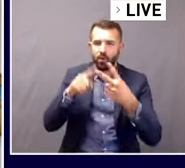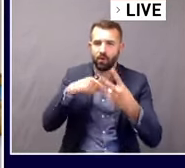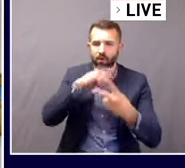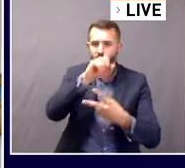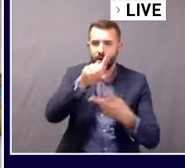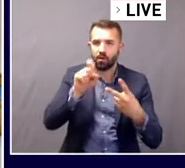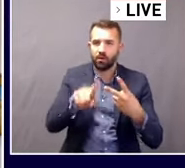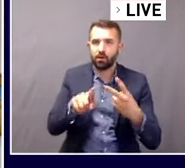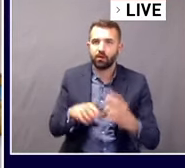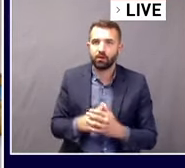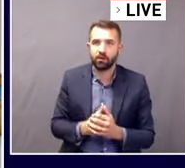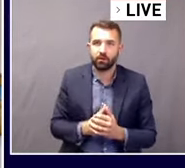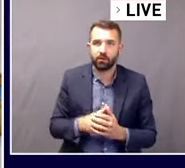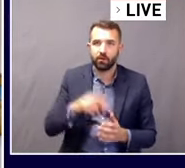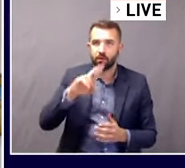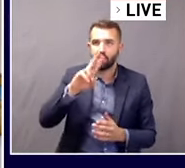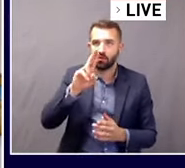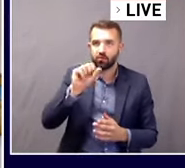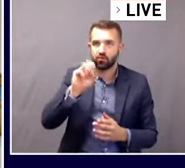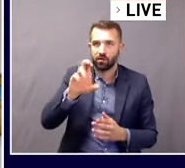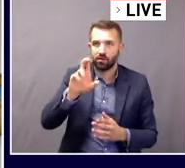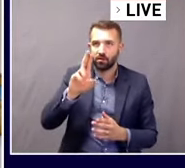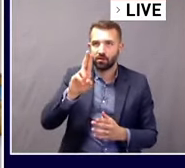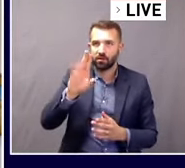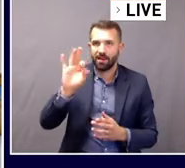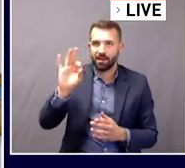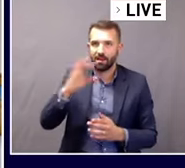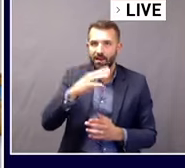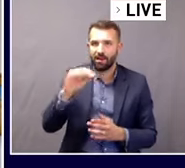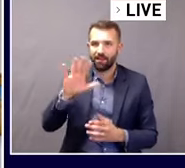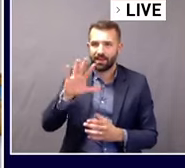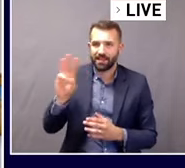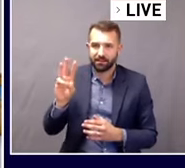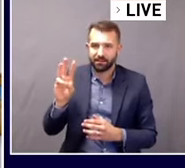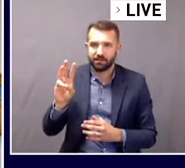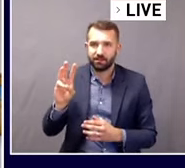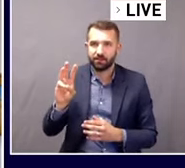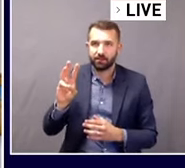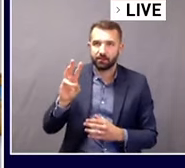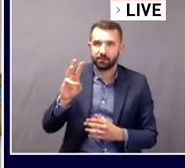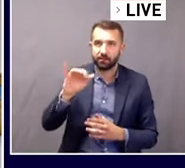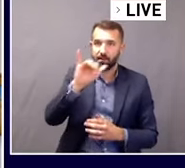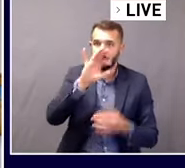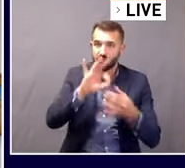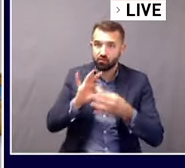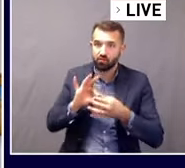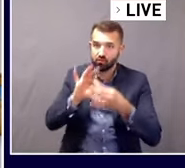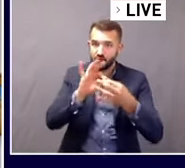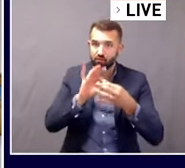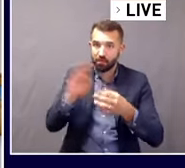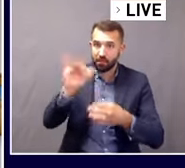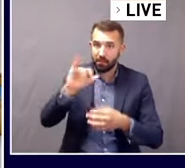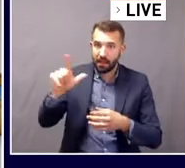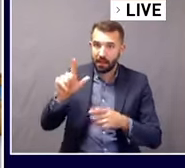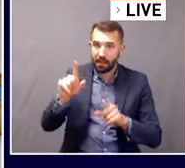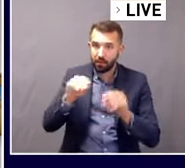and RSU 56 linked in any way epidemiologically to the Rumford Mill outbreak? And my second question,